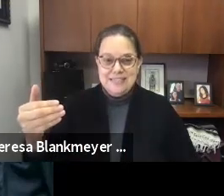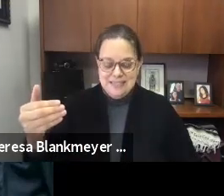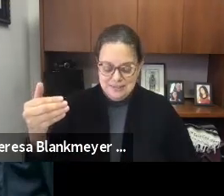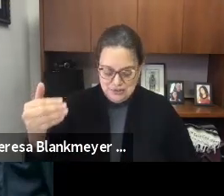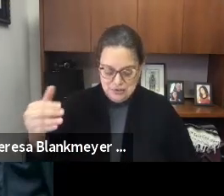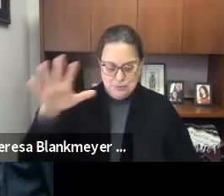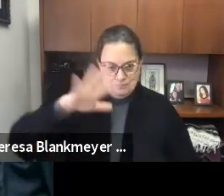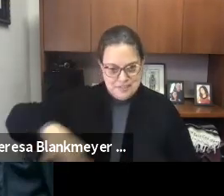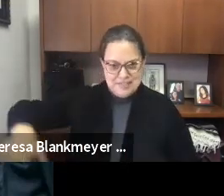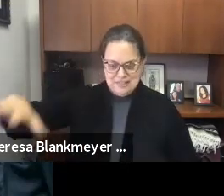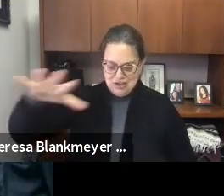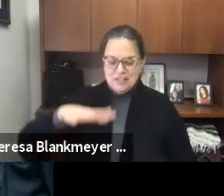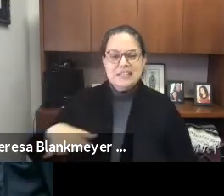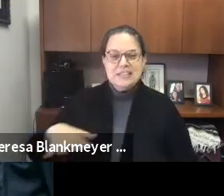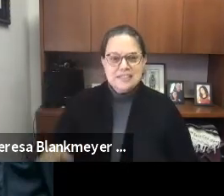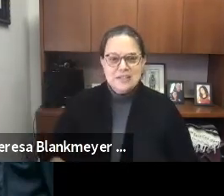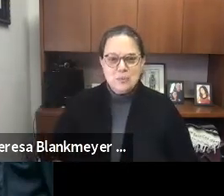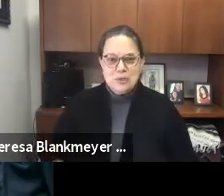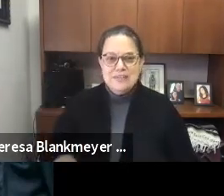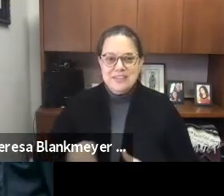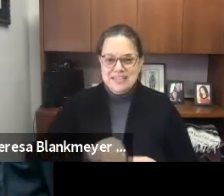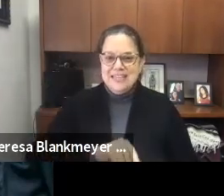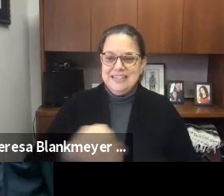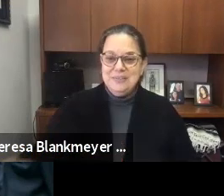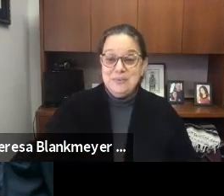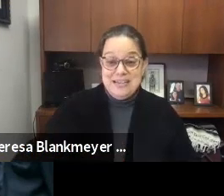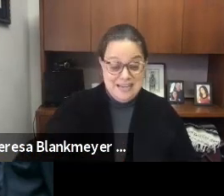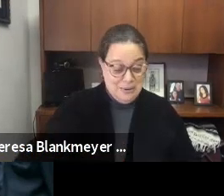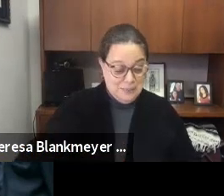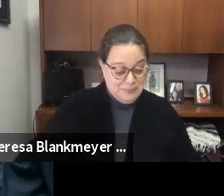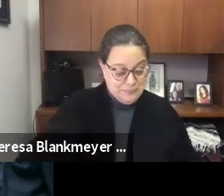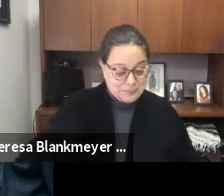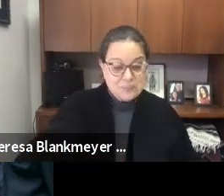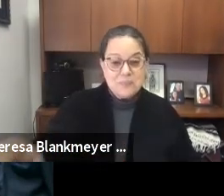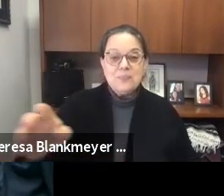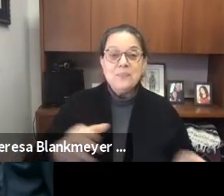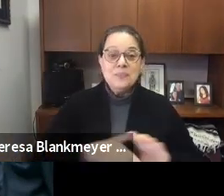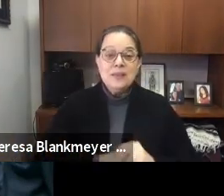deafness. So this is the context that we're living in right now.